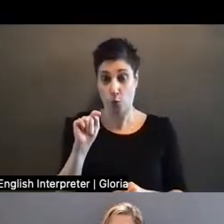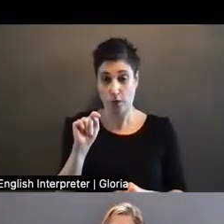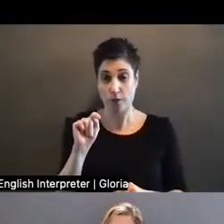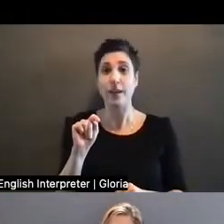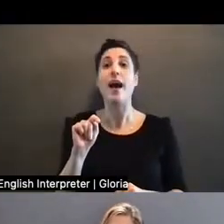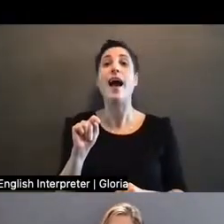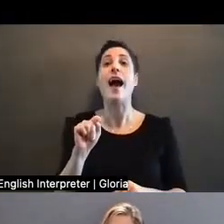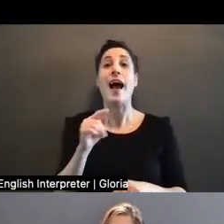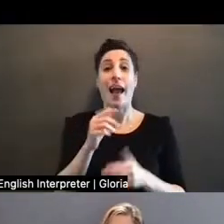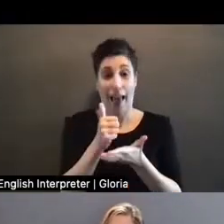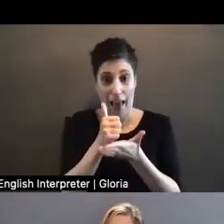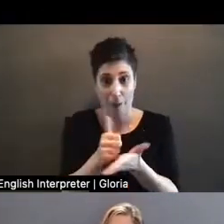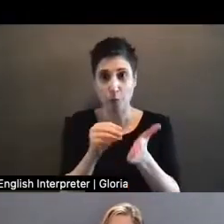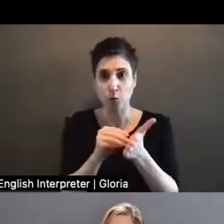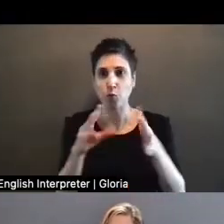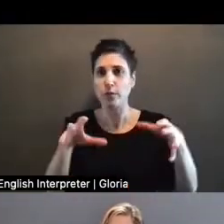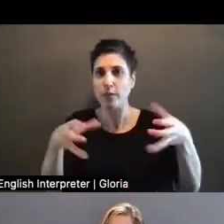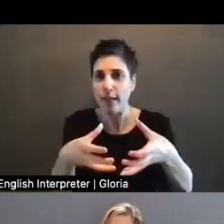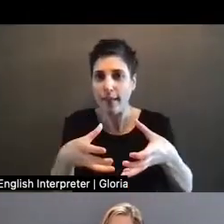together.